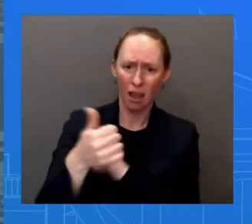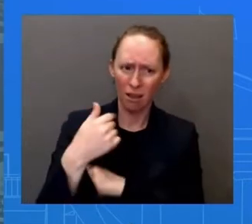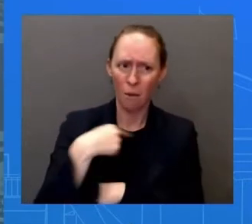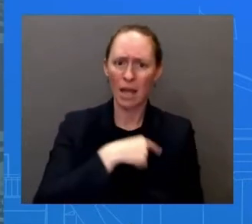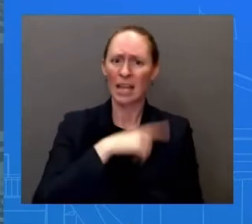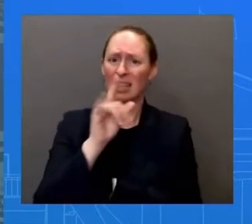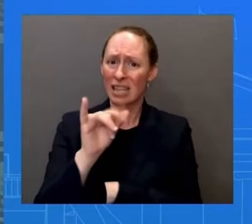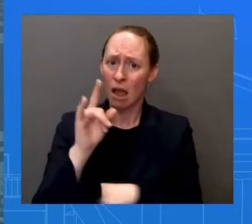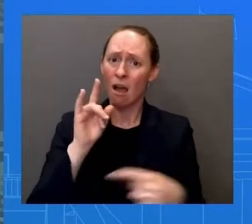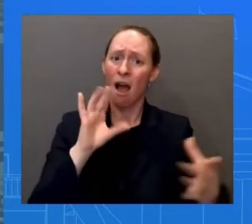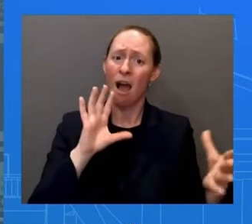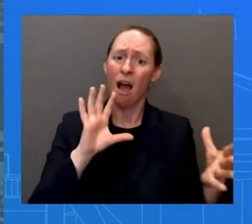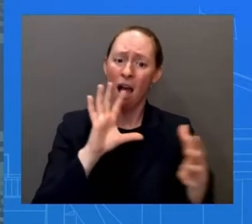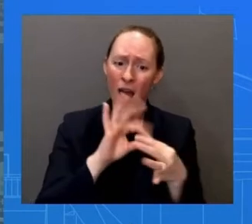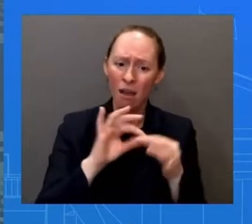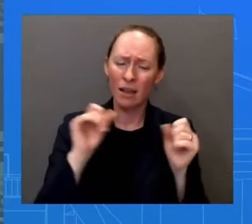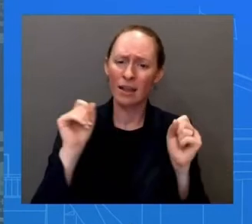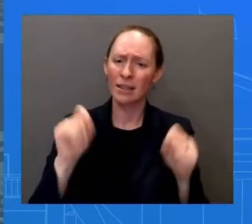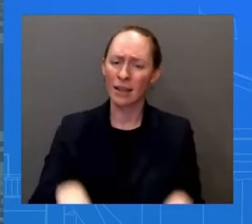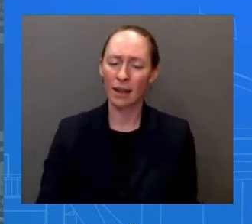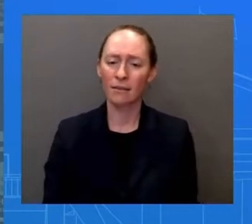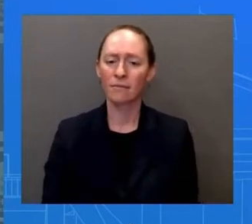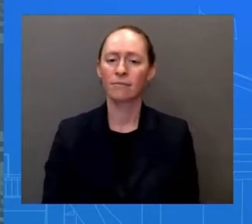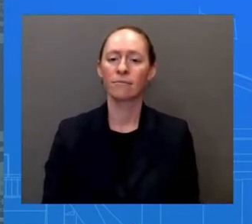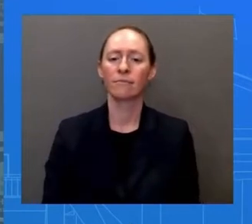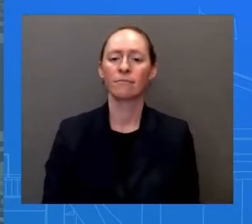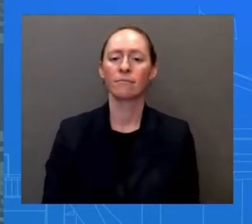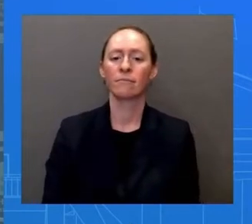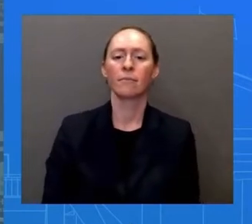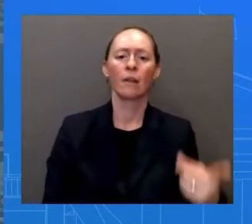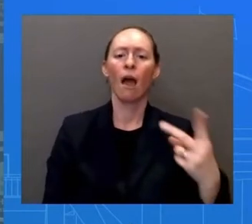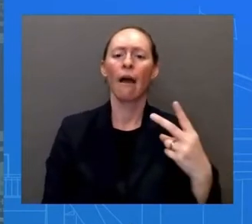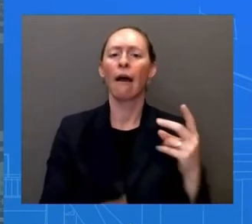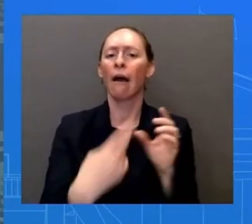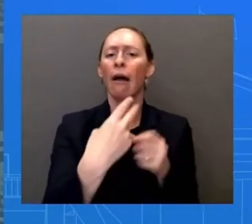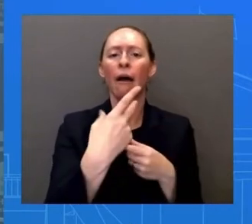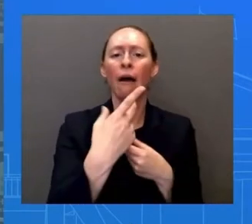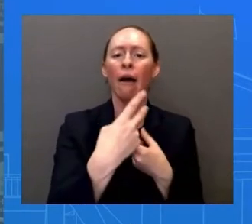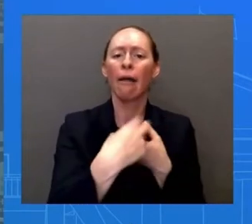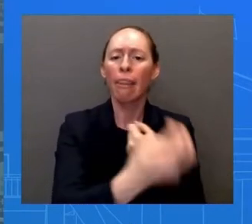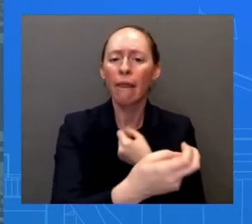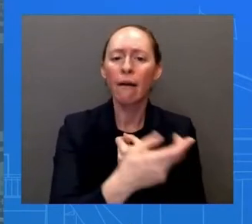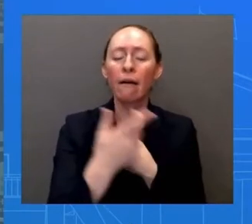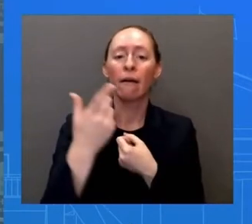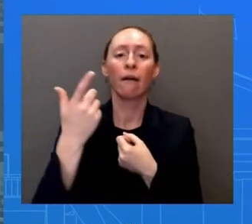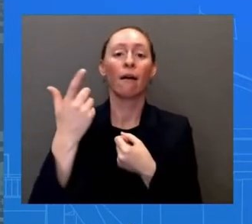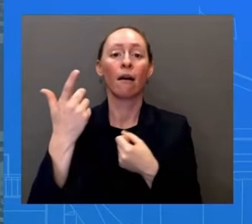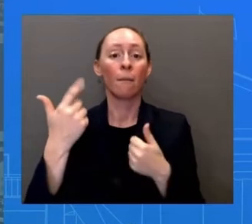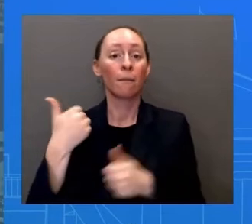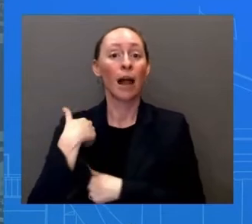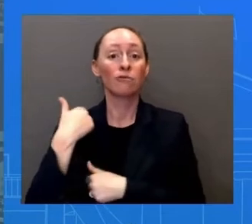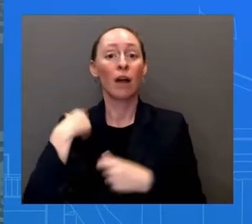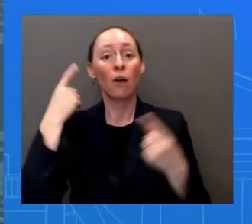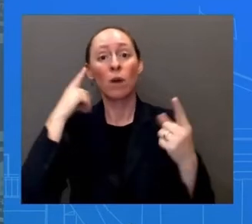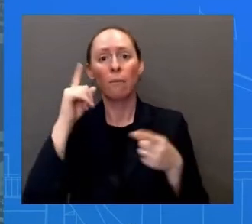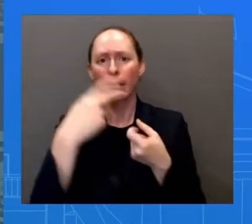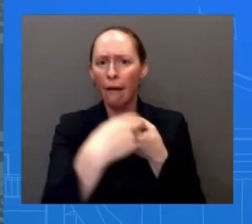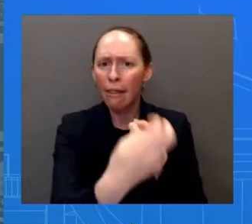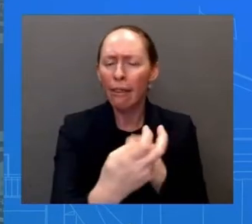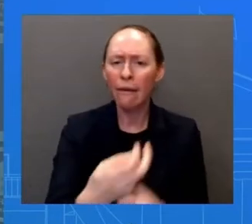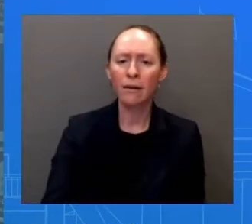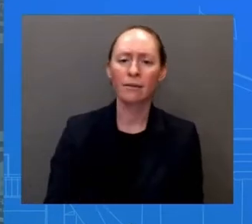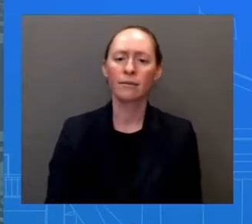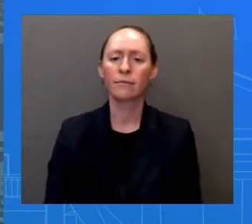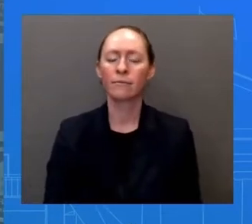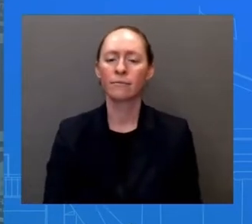ones that pulled back on some of the military bilateral working level conferences and forums that we had.